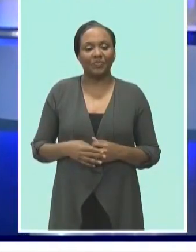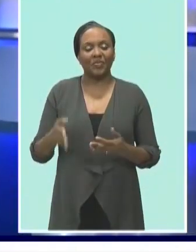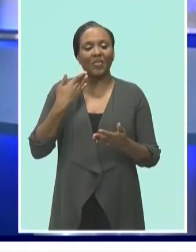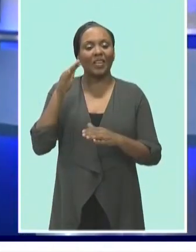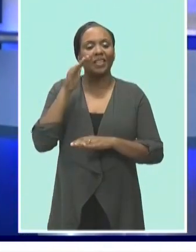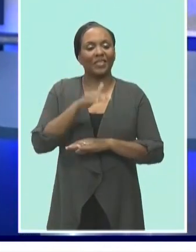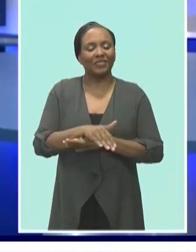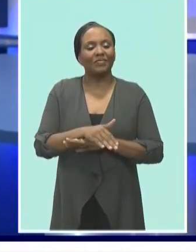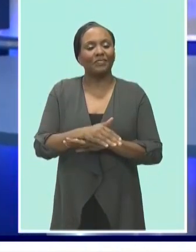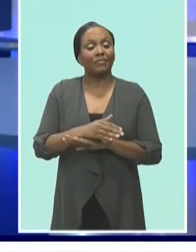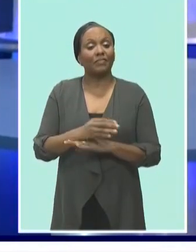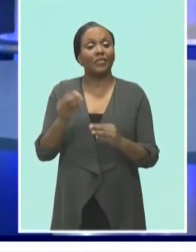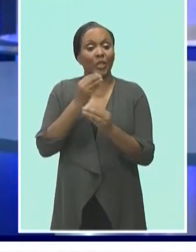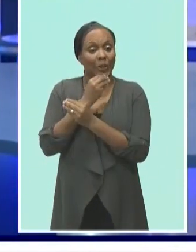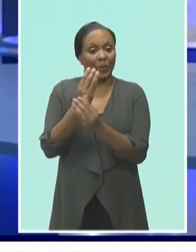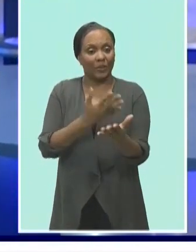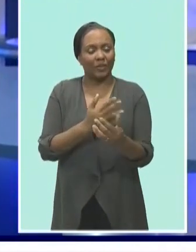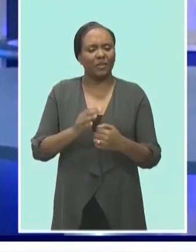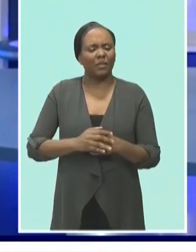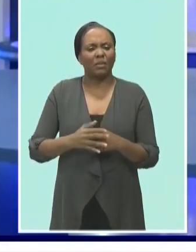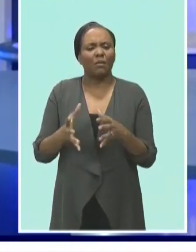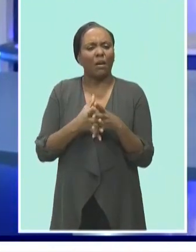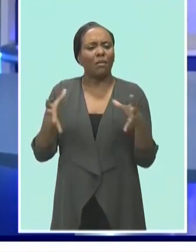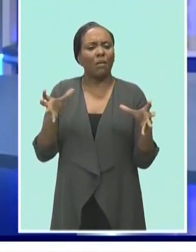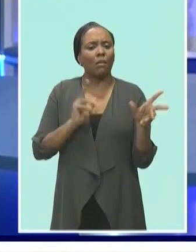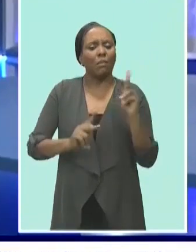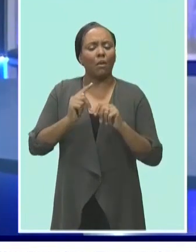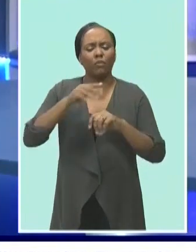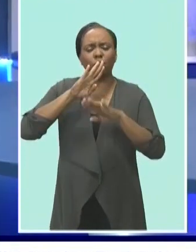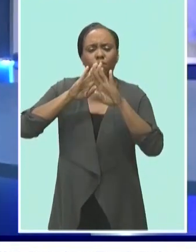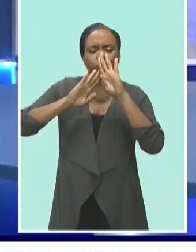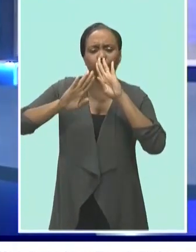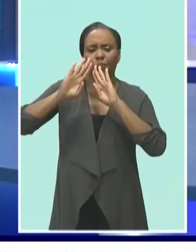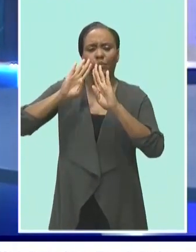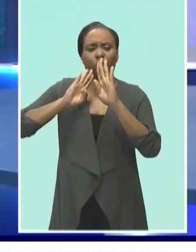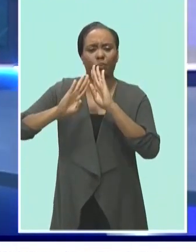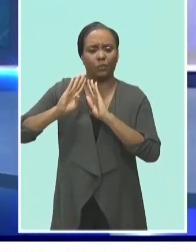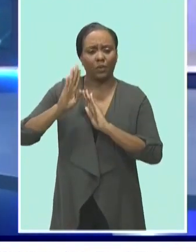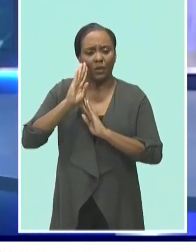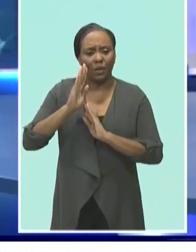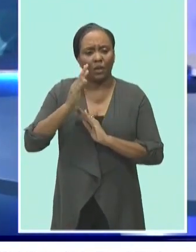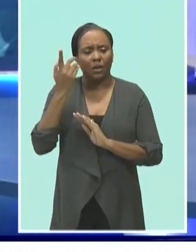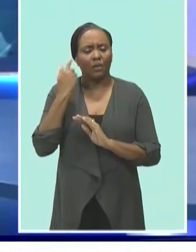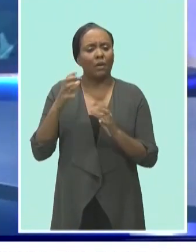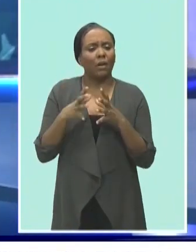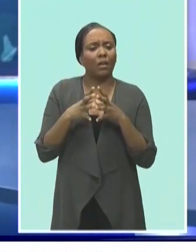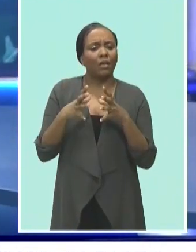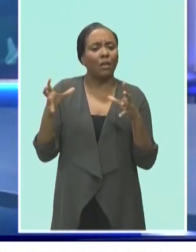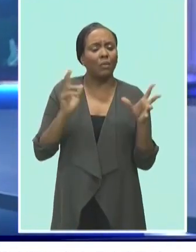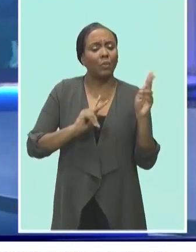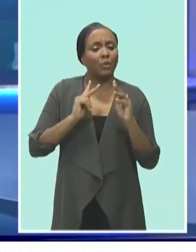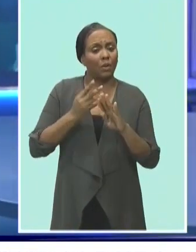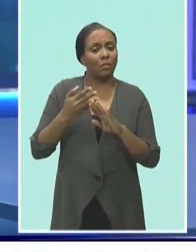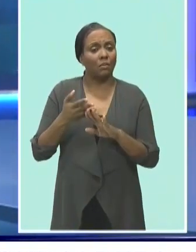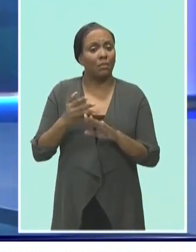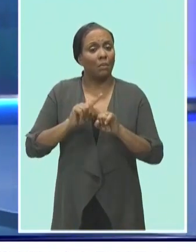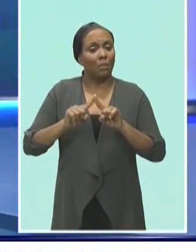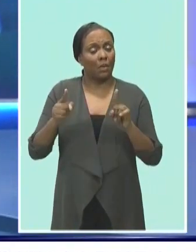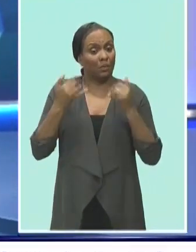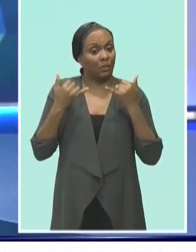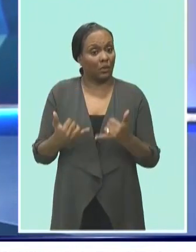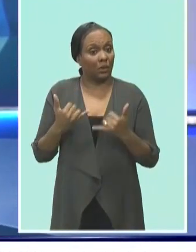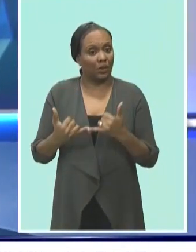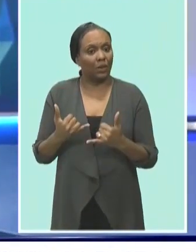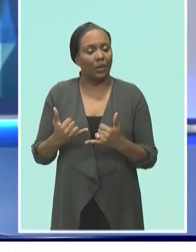Leading the news at 7, frustration and skepticism have given way to relief for many former policyholders of